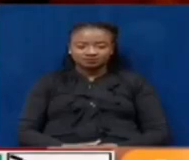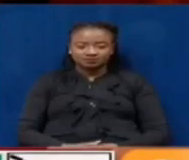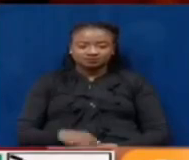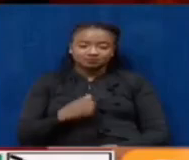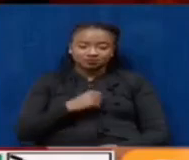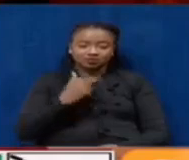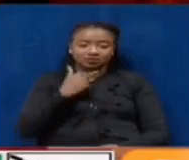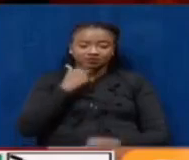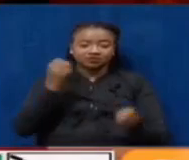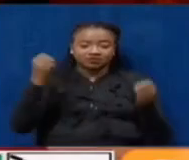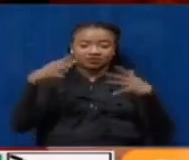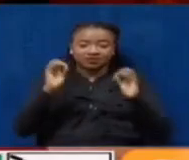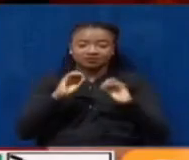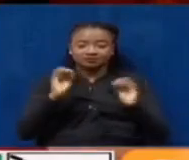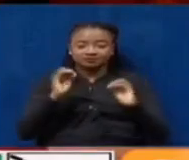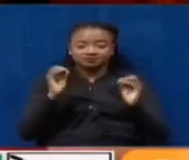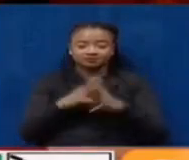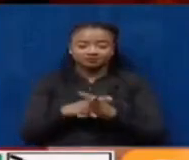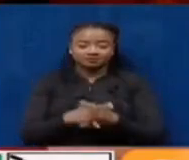that the